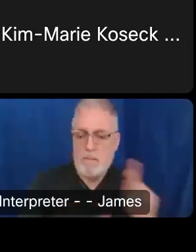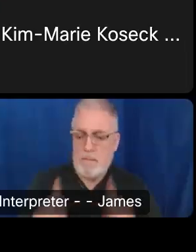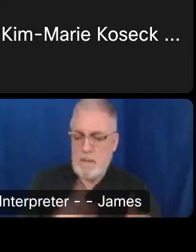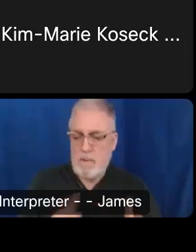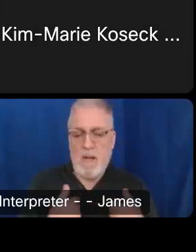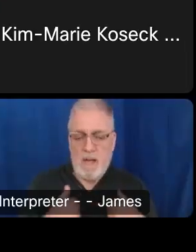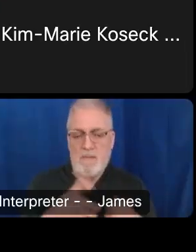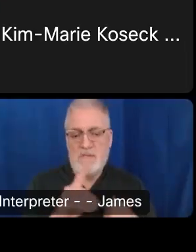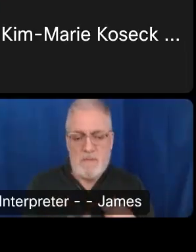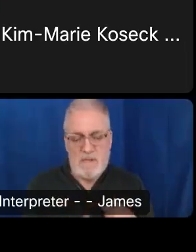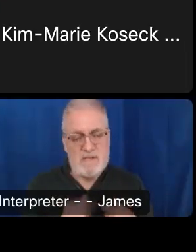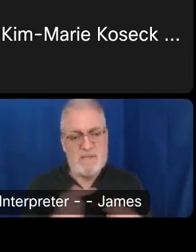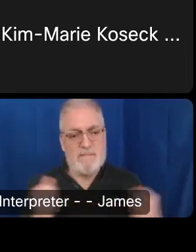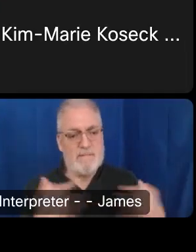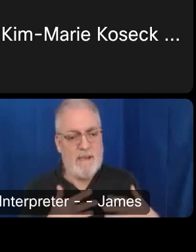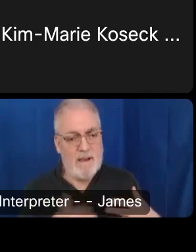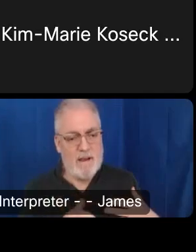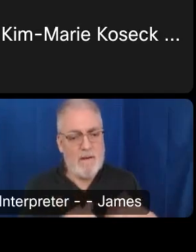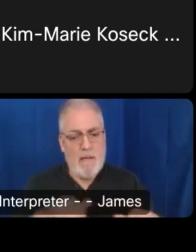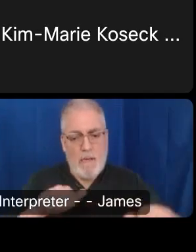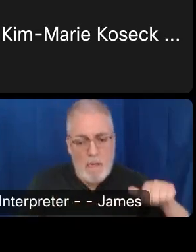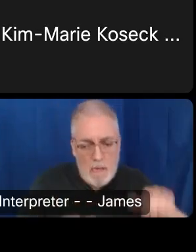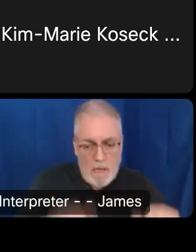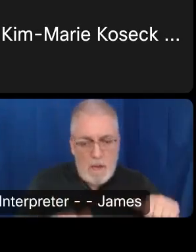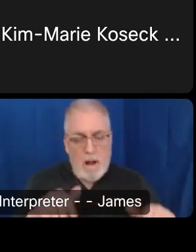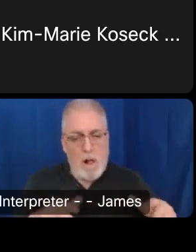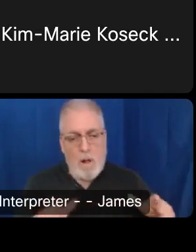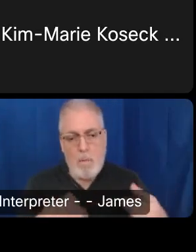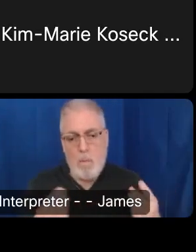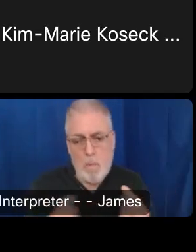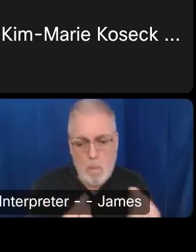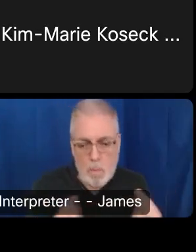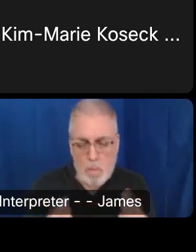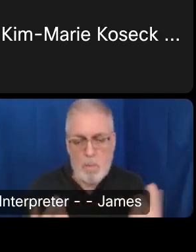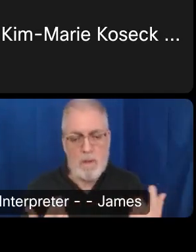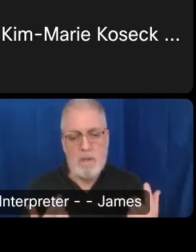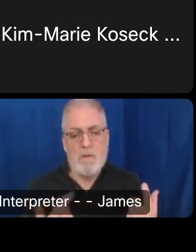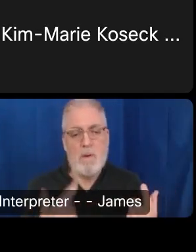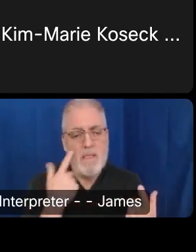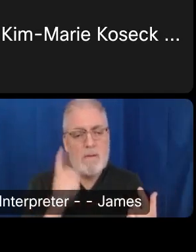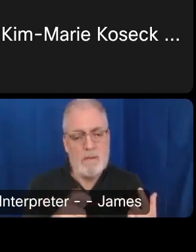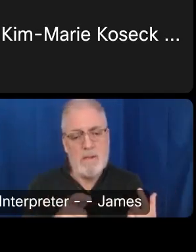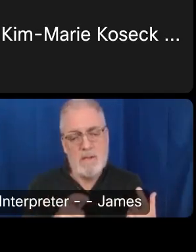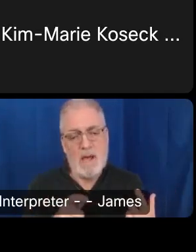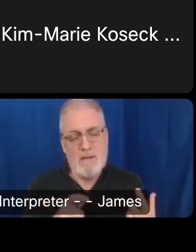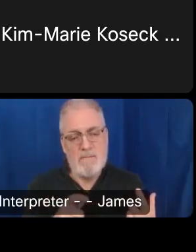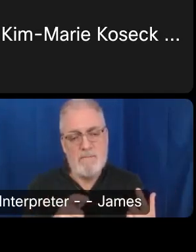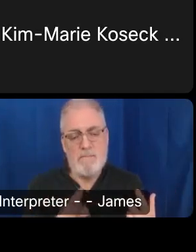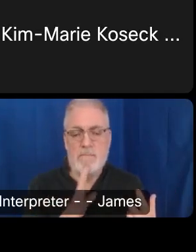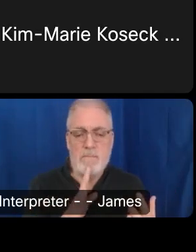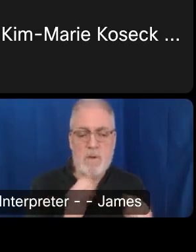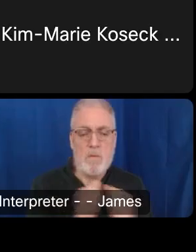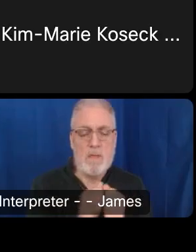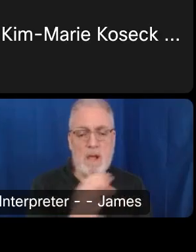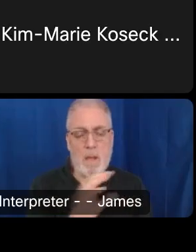sure or like anything else. So I think we need to talk to companies or tell them